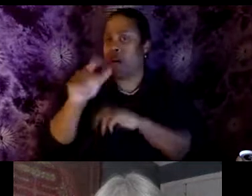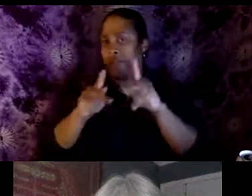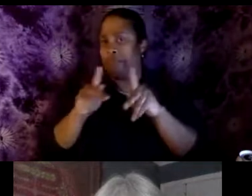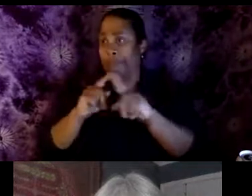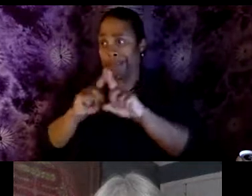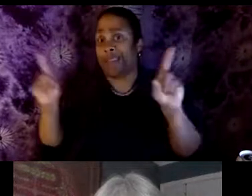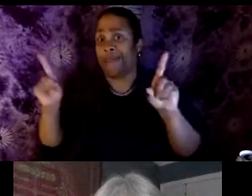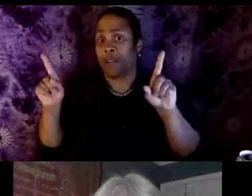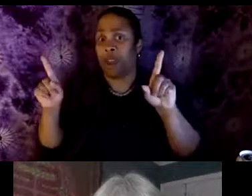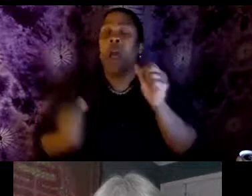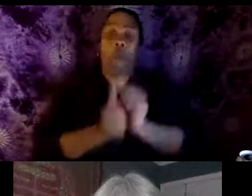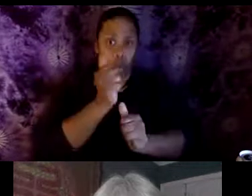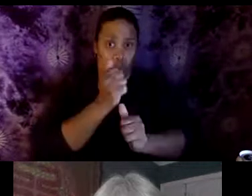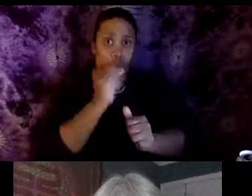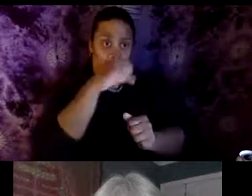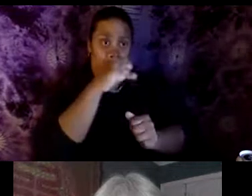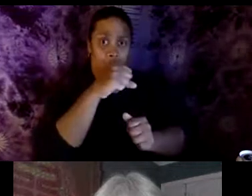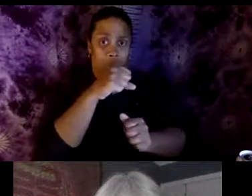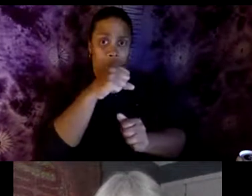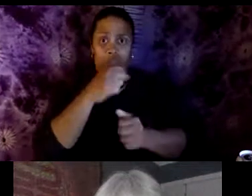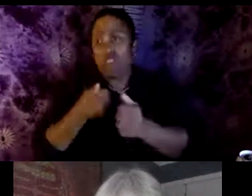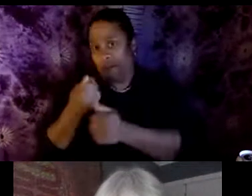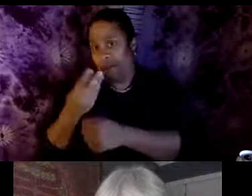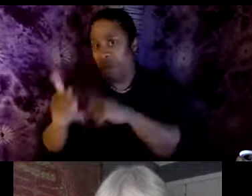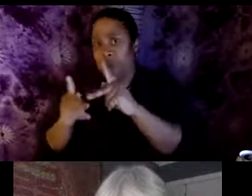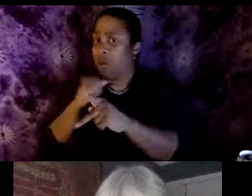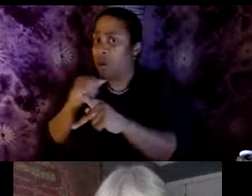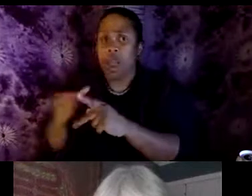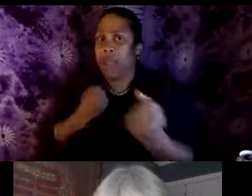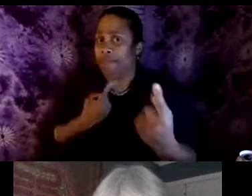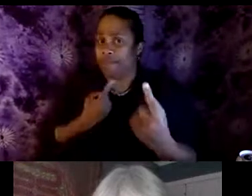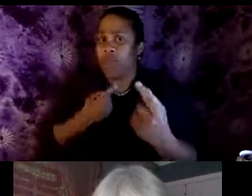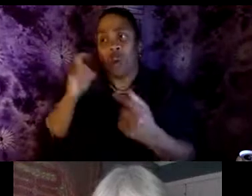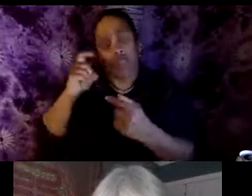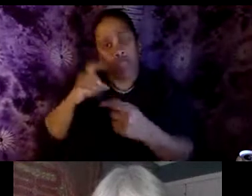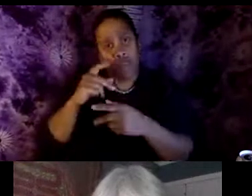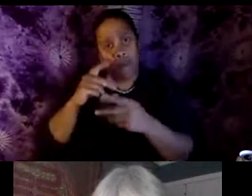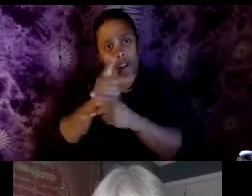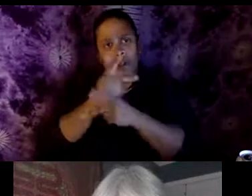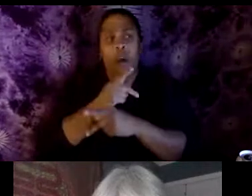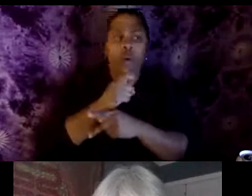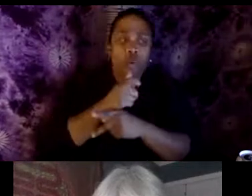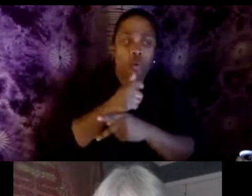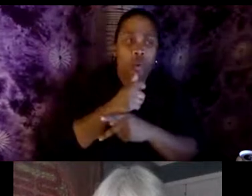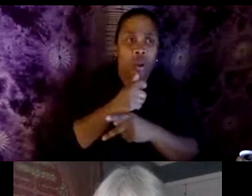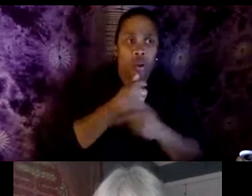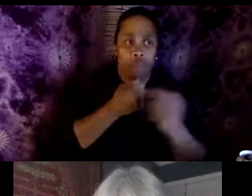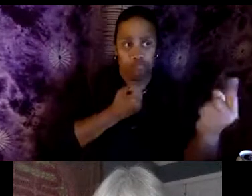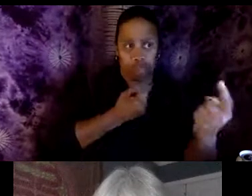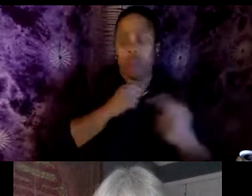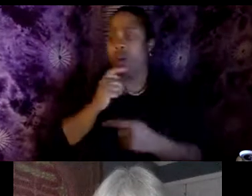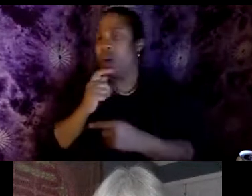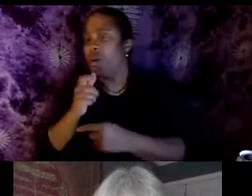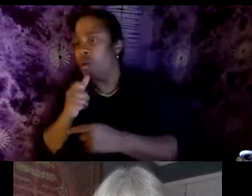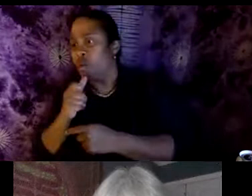most of us are, and that there are a few that are not. And we just have to know how to distinguish who's who, and know who's safe, and know who to stay away